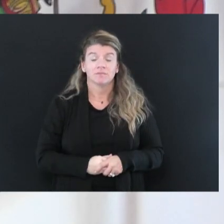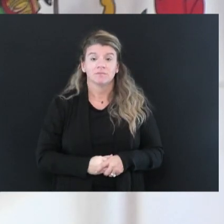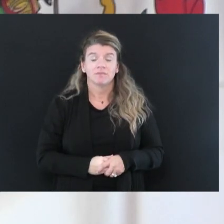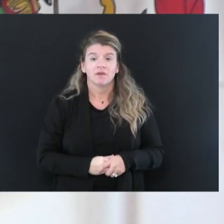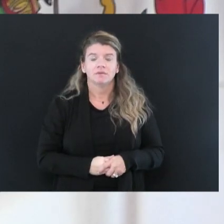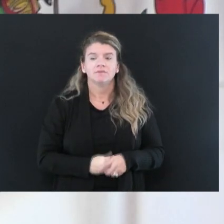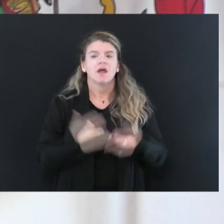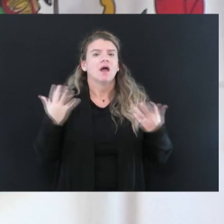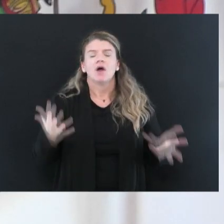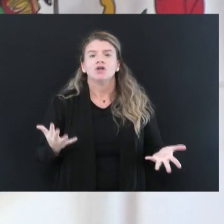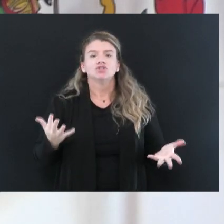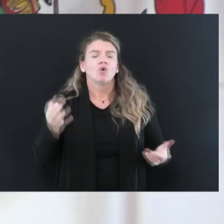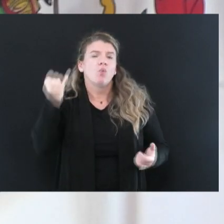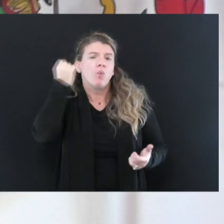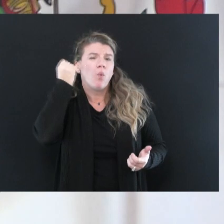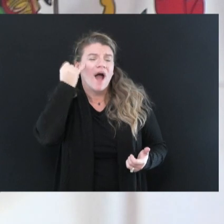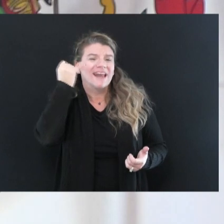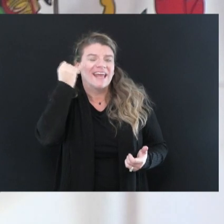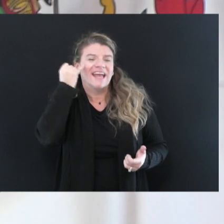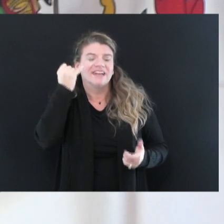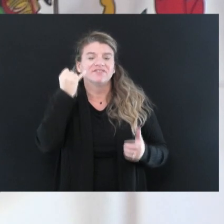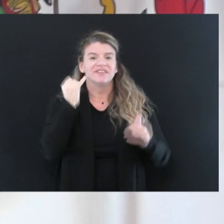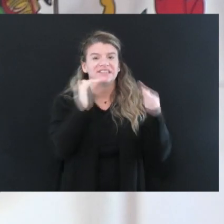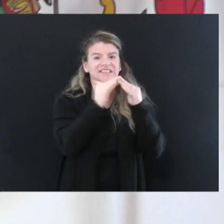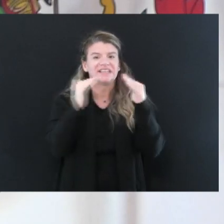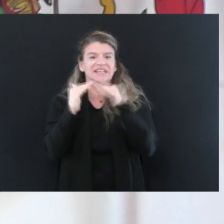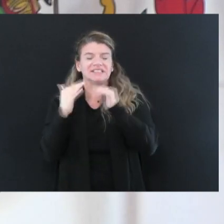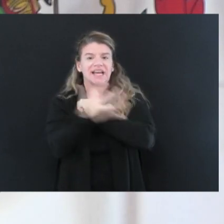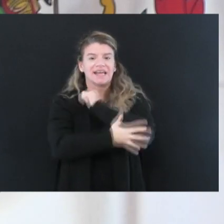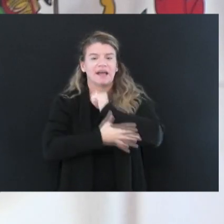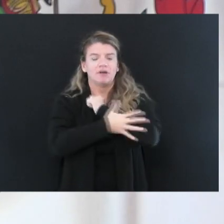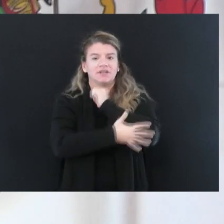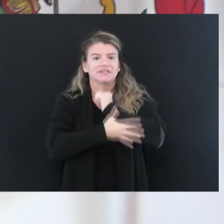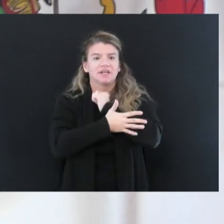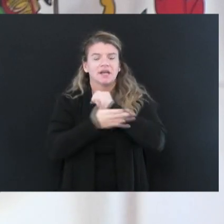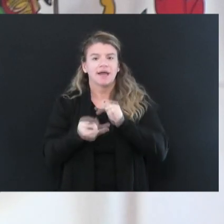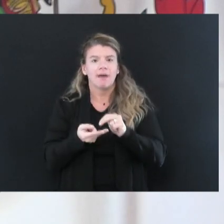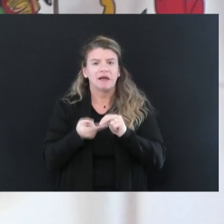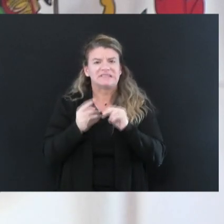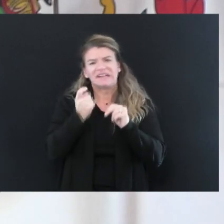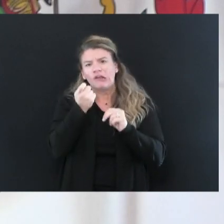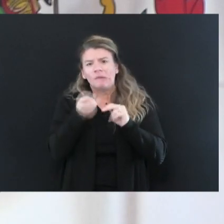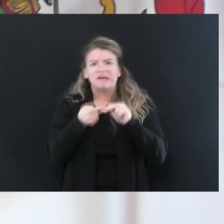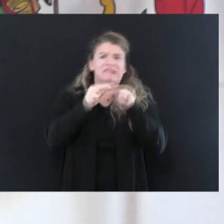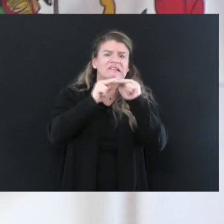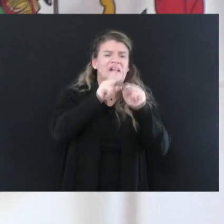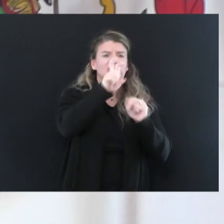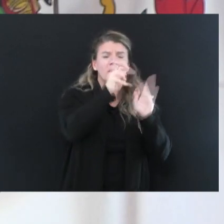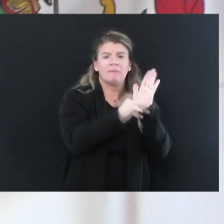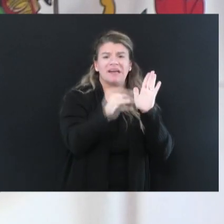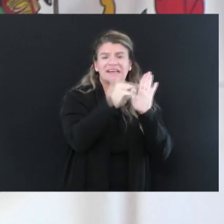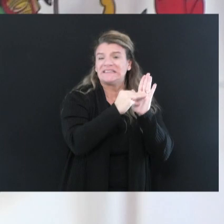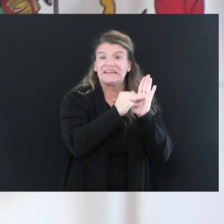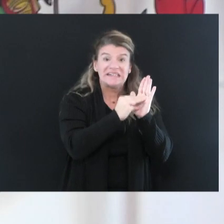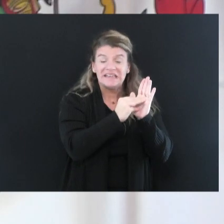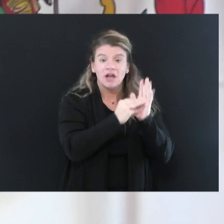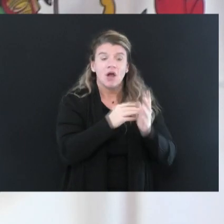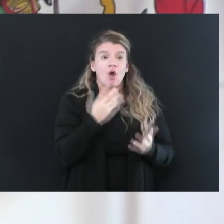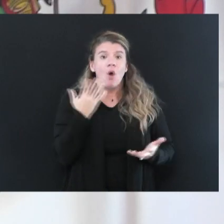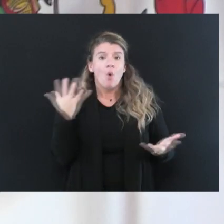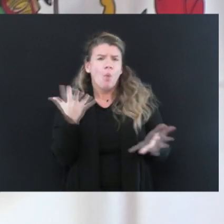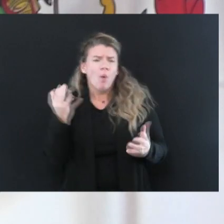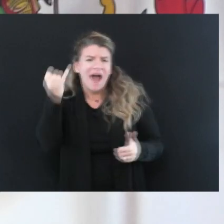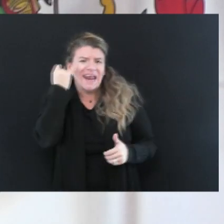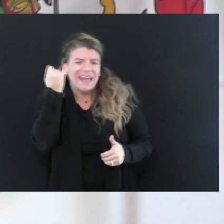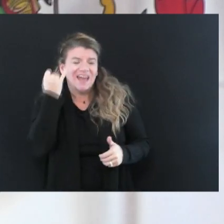What if the cities and counties come in above the 200? What if we have some level